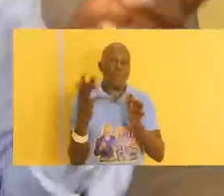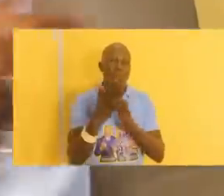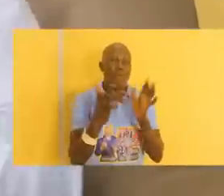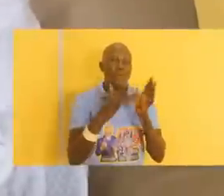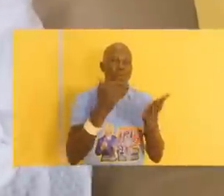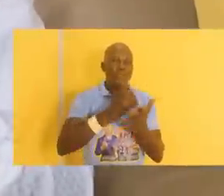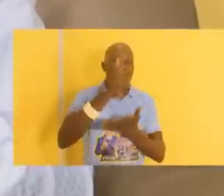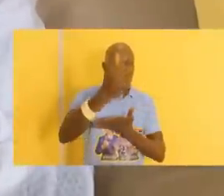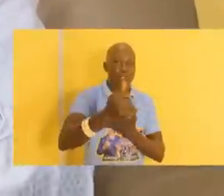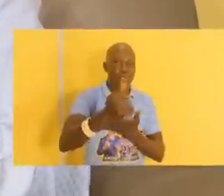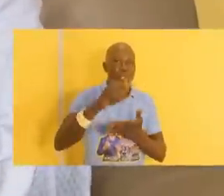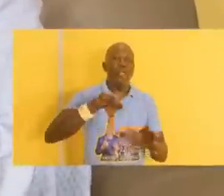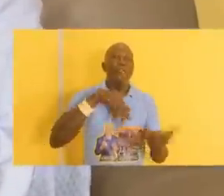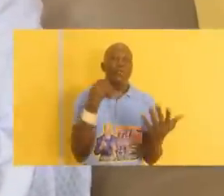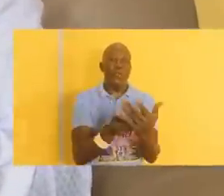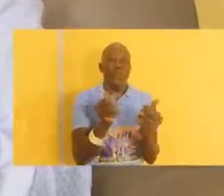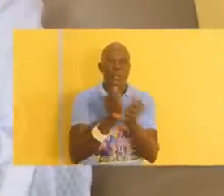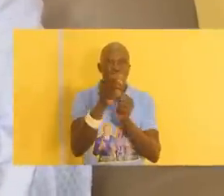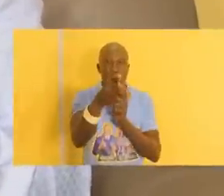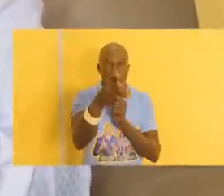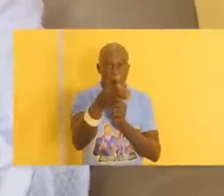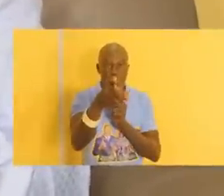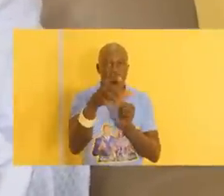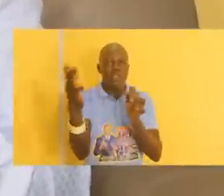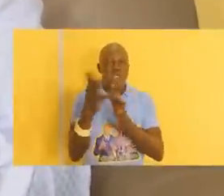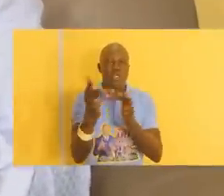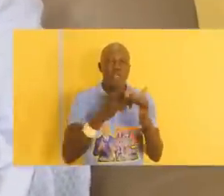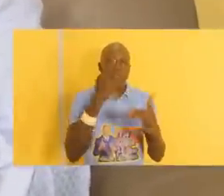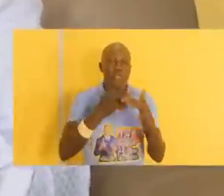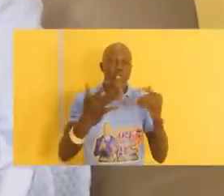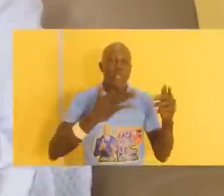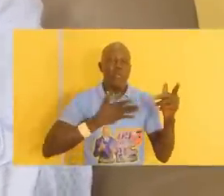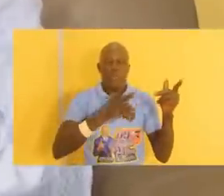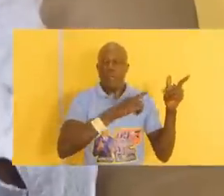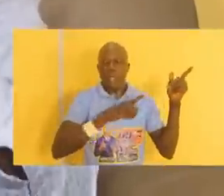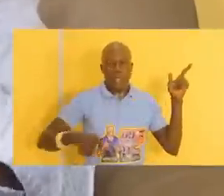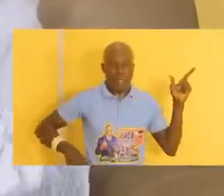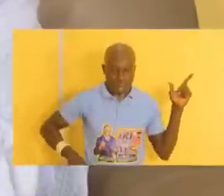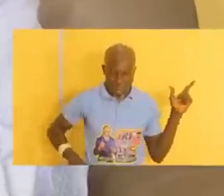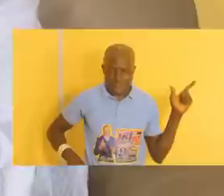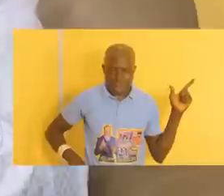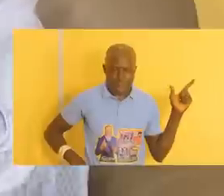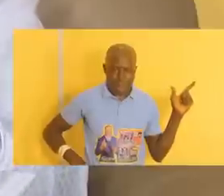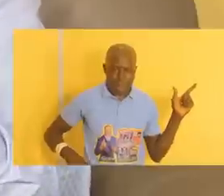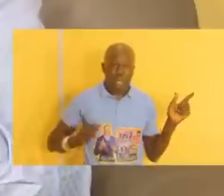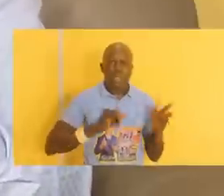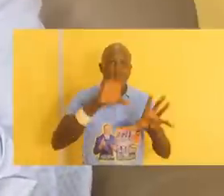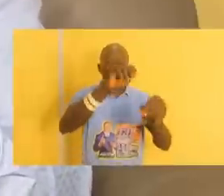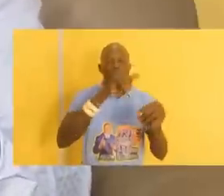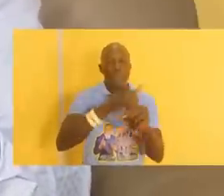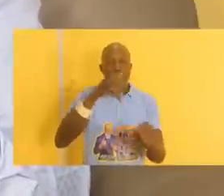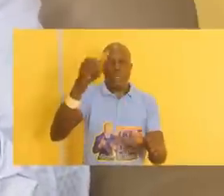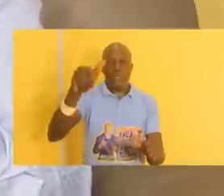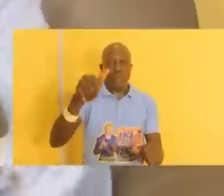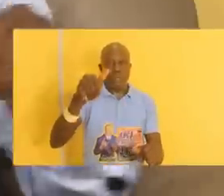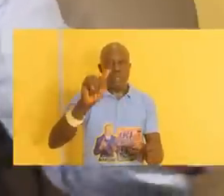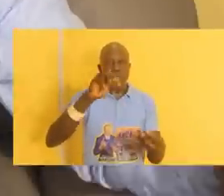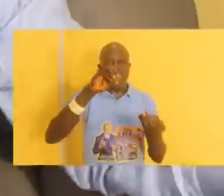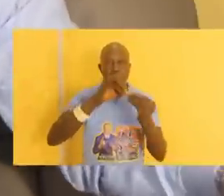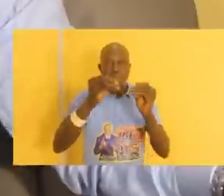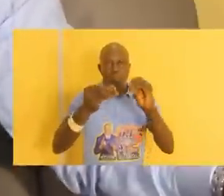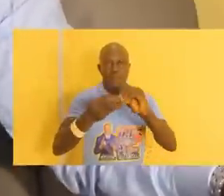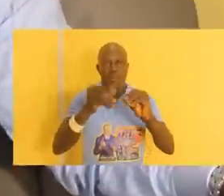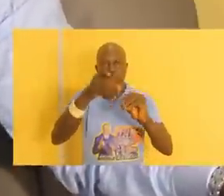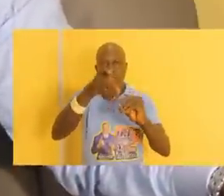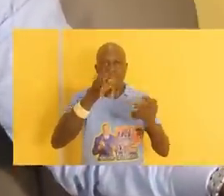of Jesus. You have called Jesus. You the dar of who? It is well with Jesus. Oluwa. In Jesus name, my Lord. Go by way. Take your pen. Number to